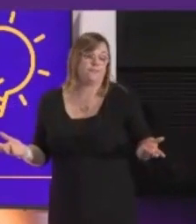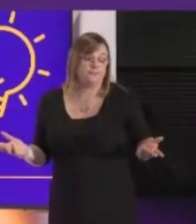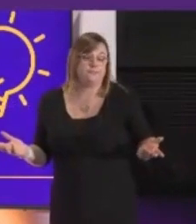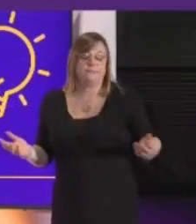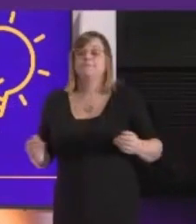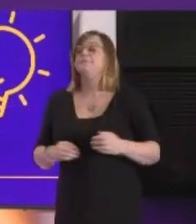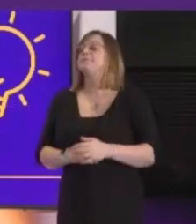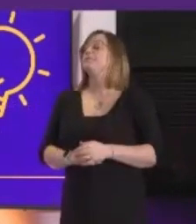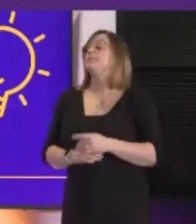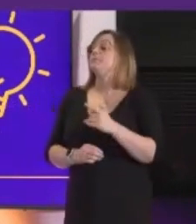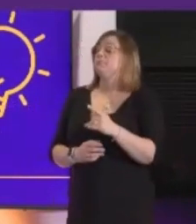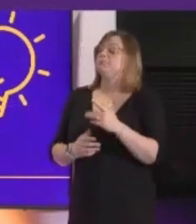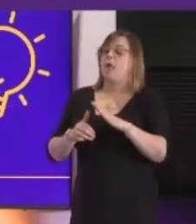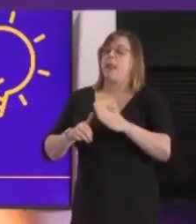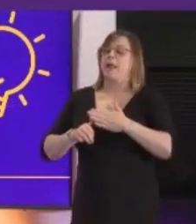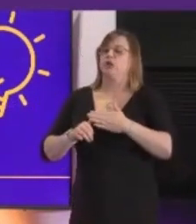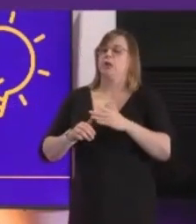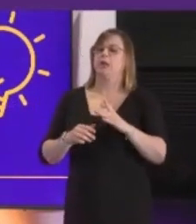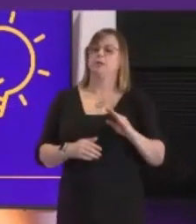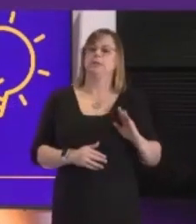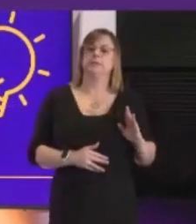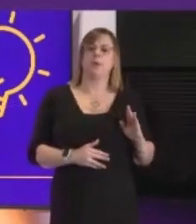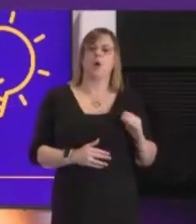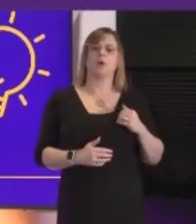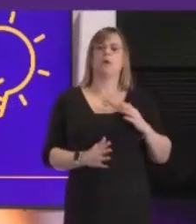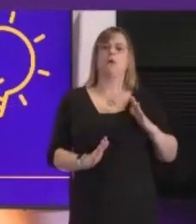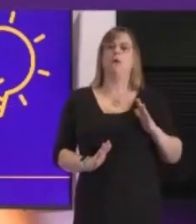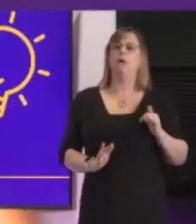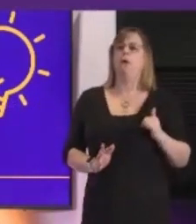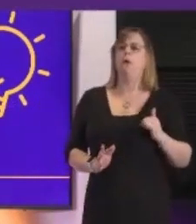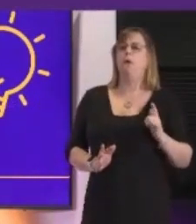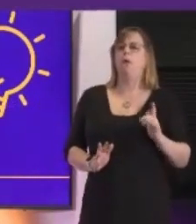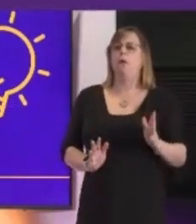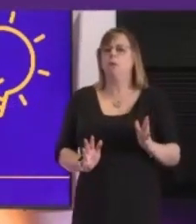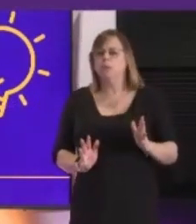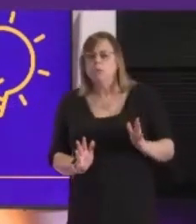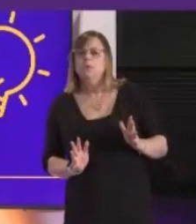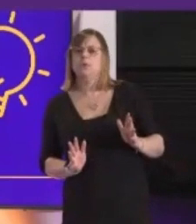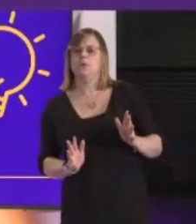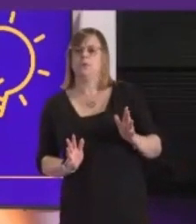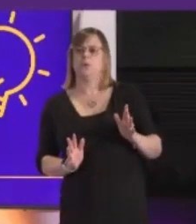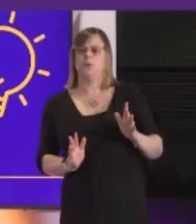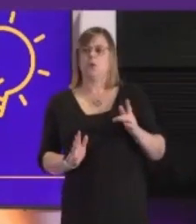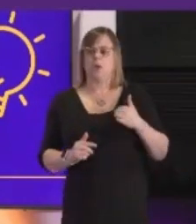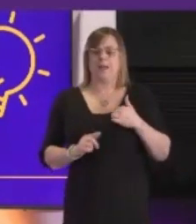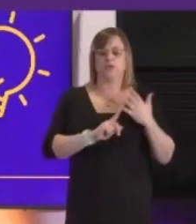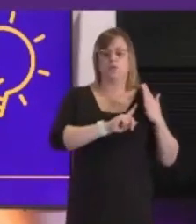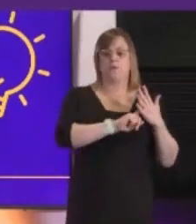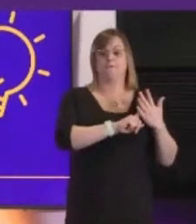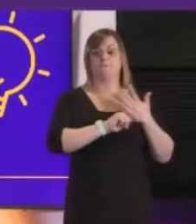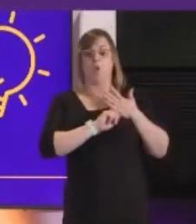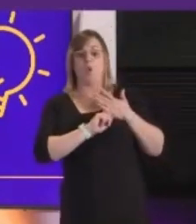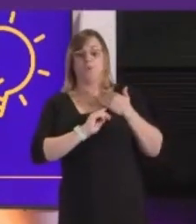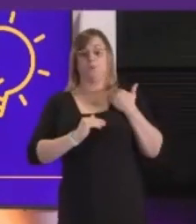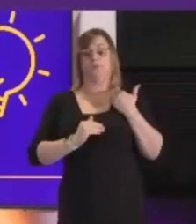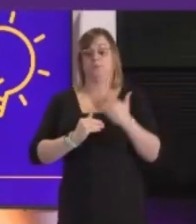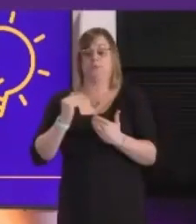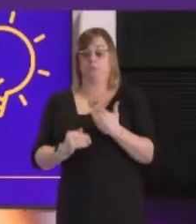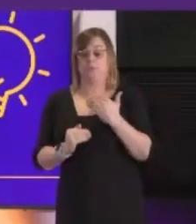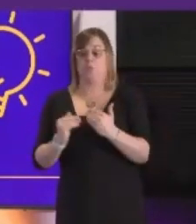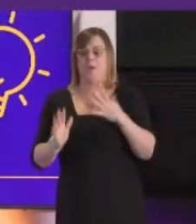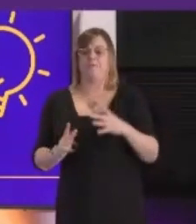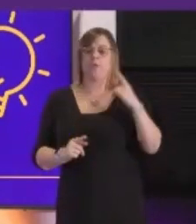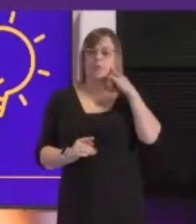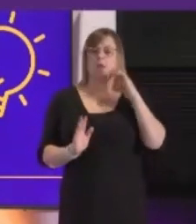So initially that Spock has to be, he has to drive our behavior. So we do have to stop and think,